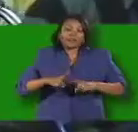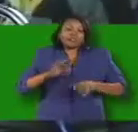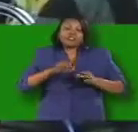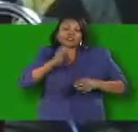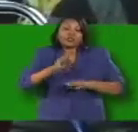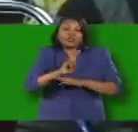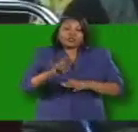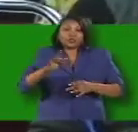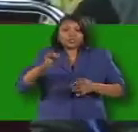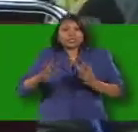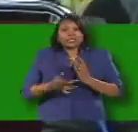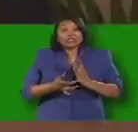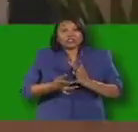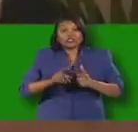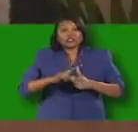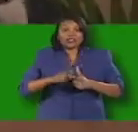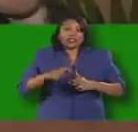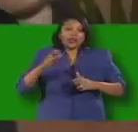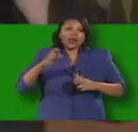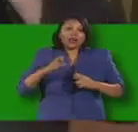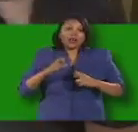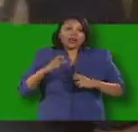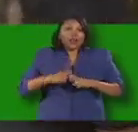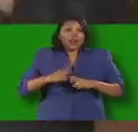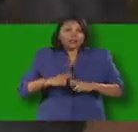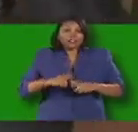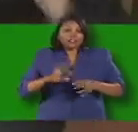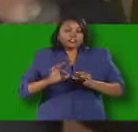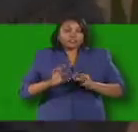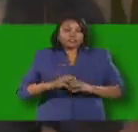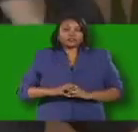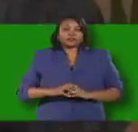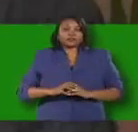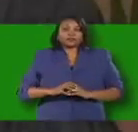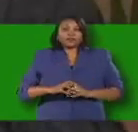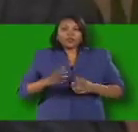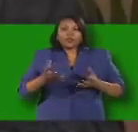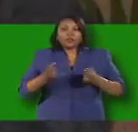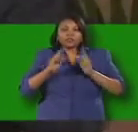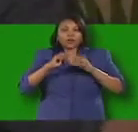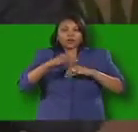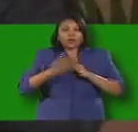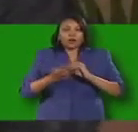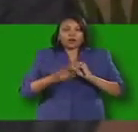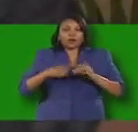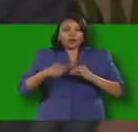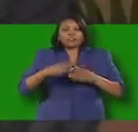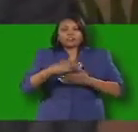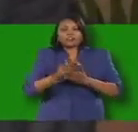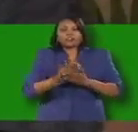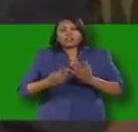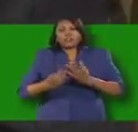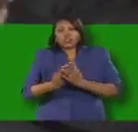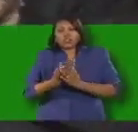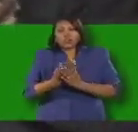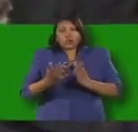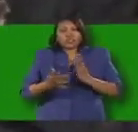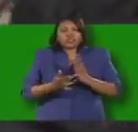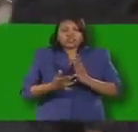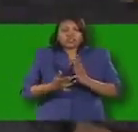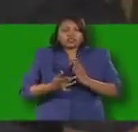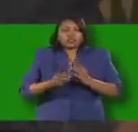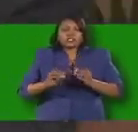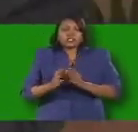them. And let's look at some of the merging, what I call the sort of various technological innovations that are now taking